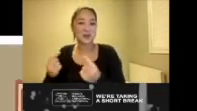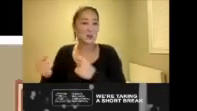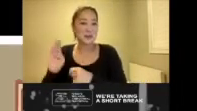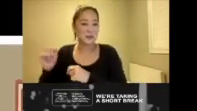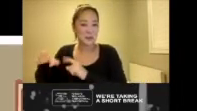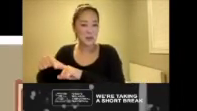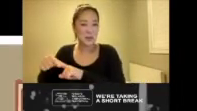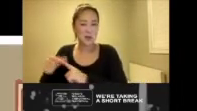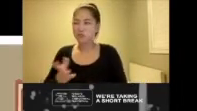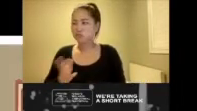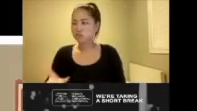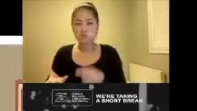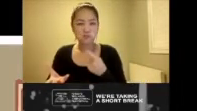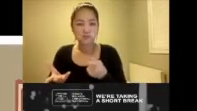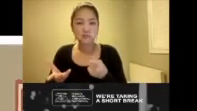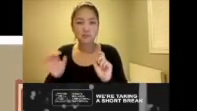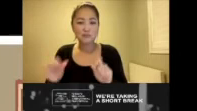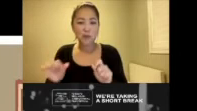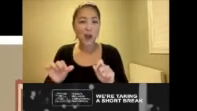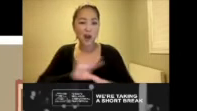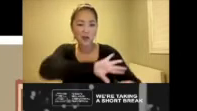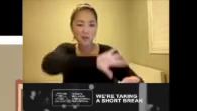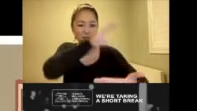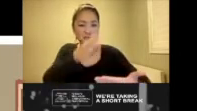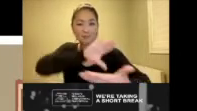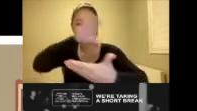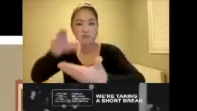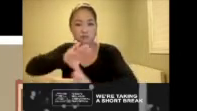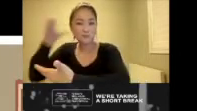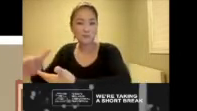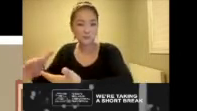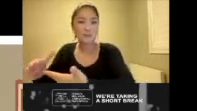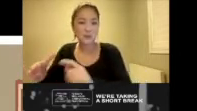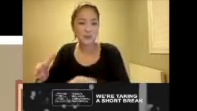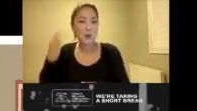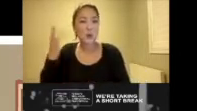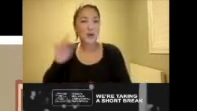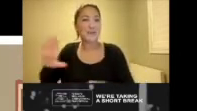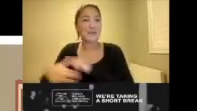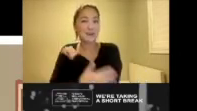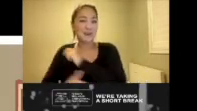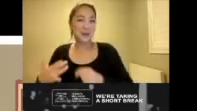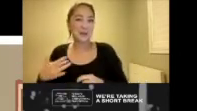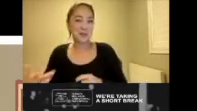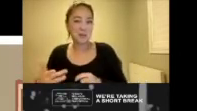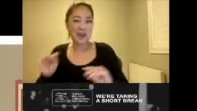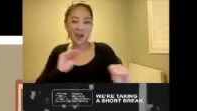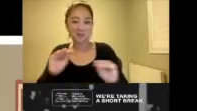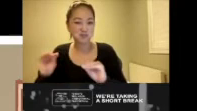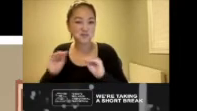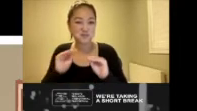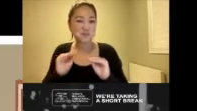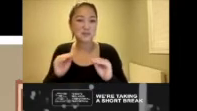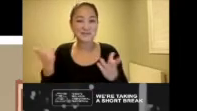to feeding larger families because they have bigger families. And so they welcome everyone down